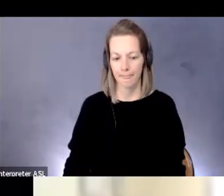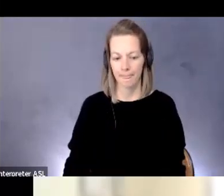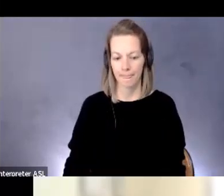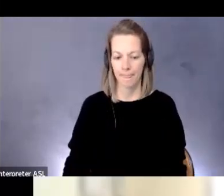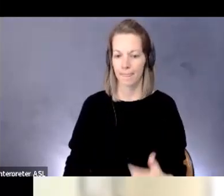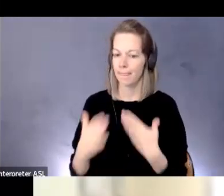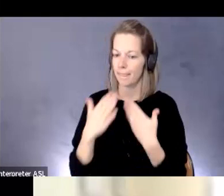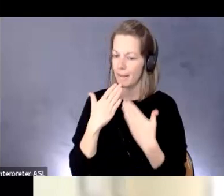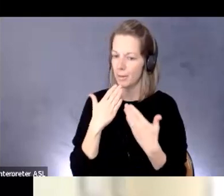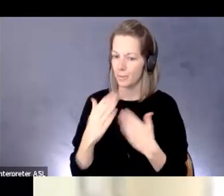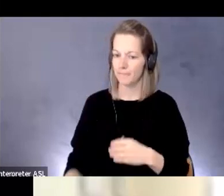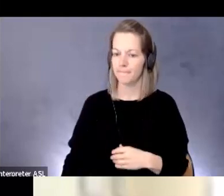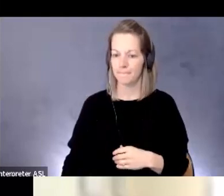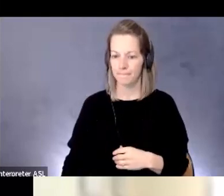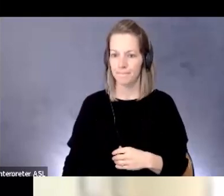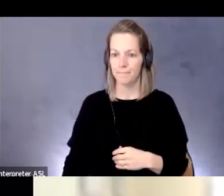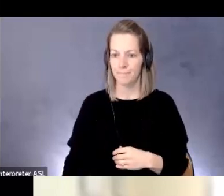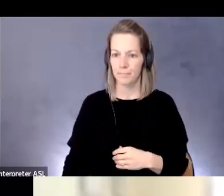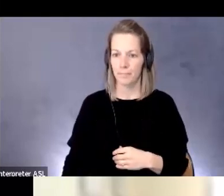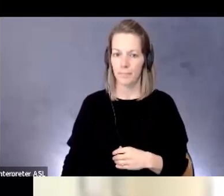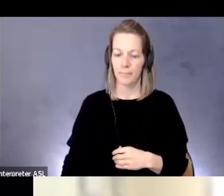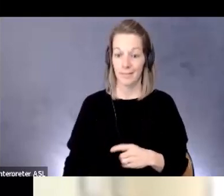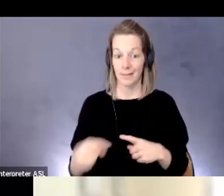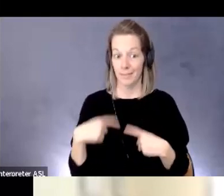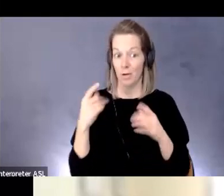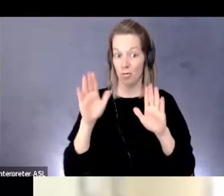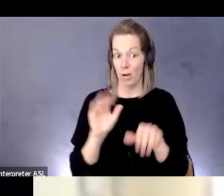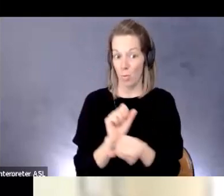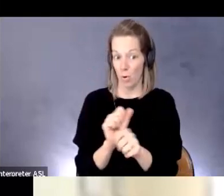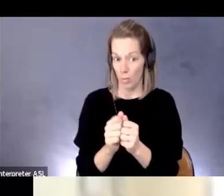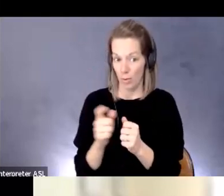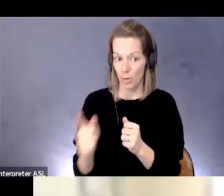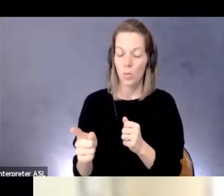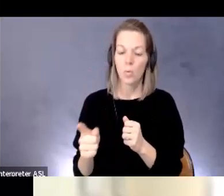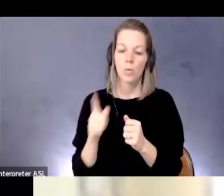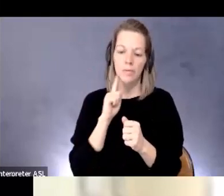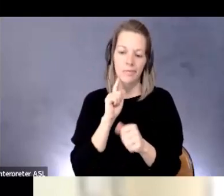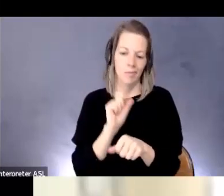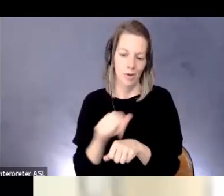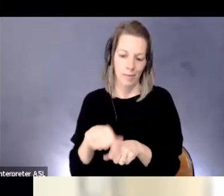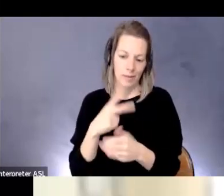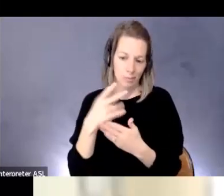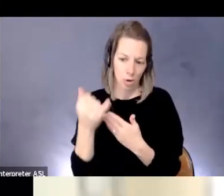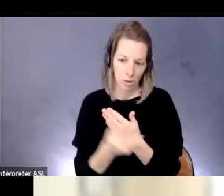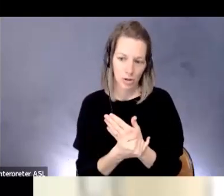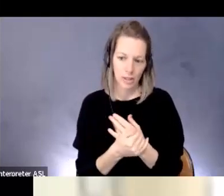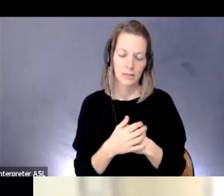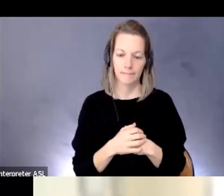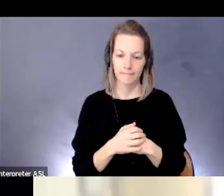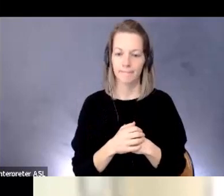Thank you so much, Mary Lou. It's been so great working with you and your colleagues on this project.